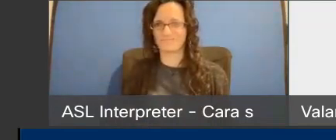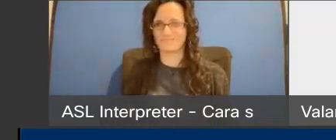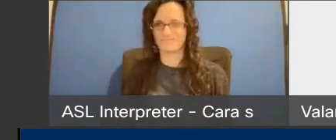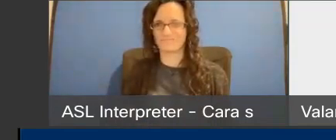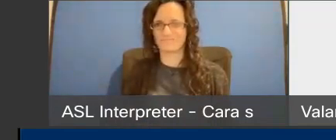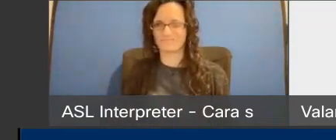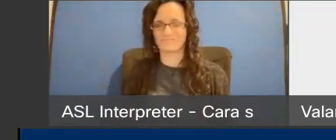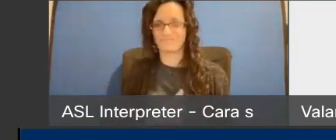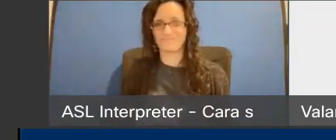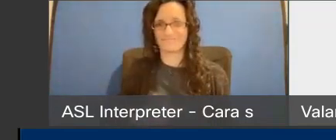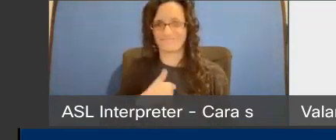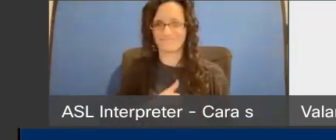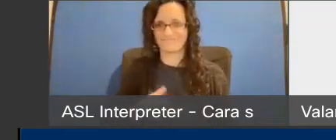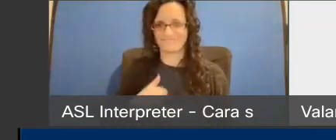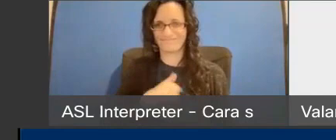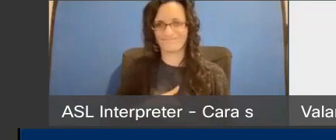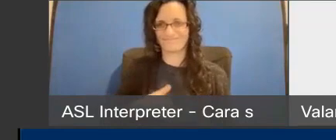I'm so sorry.